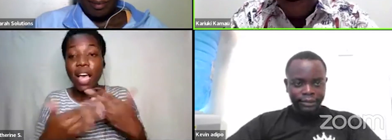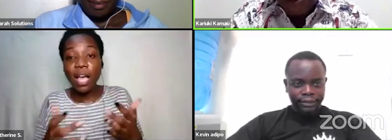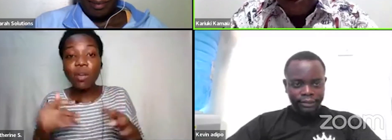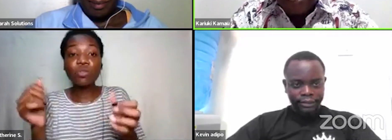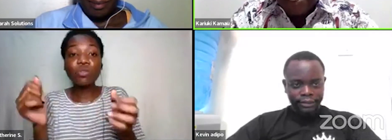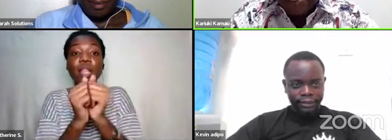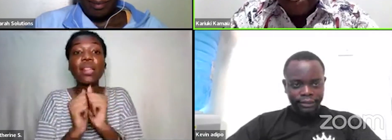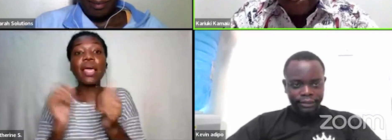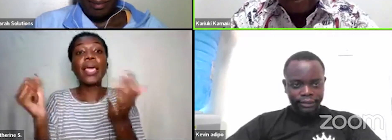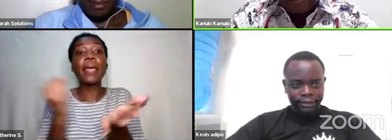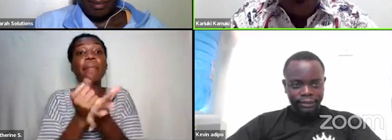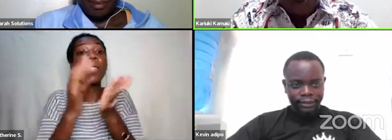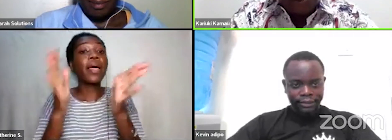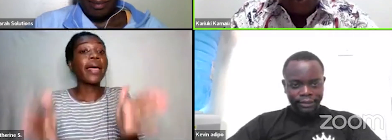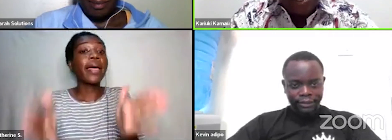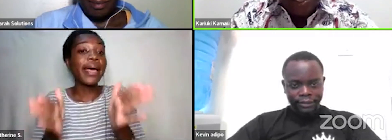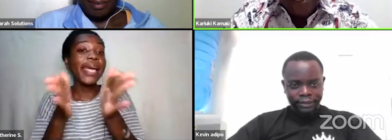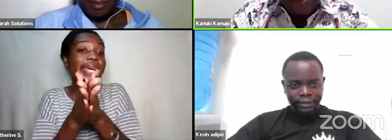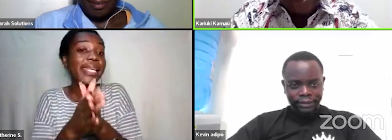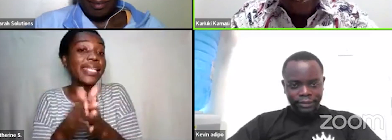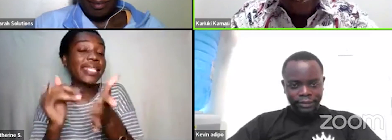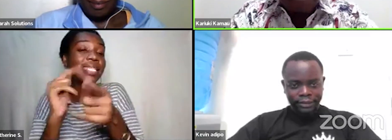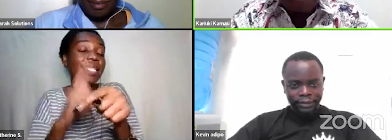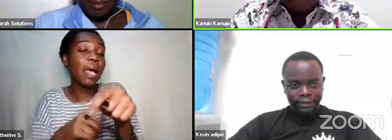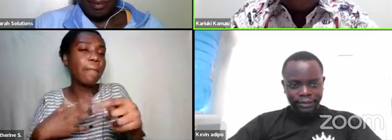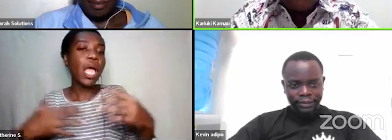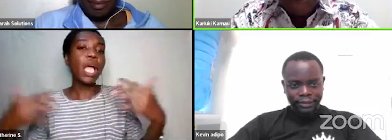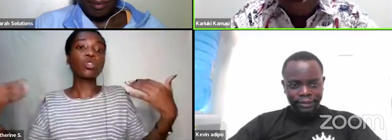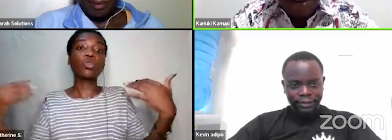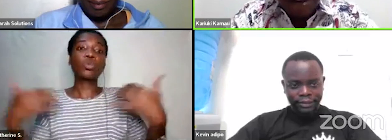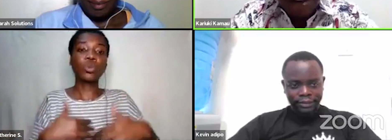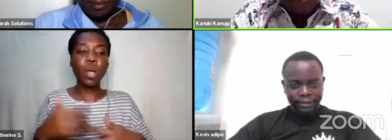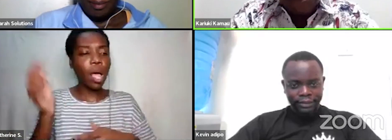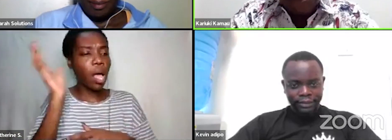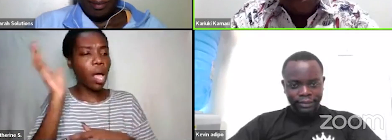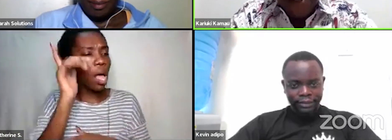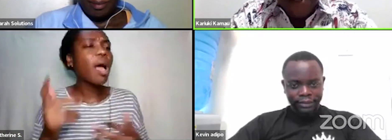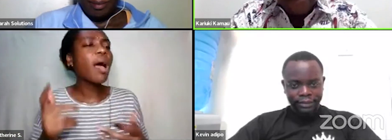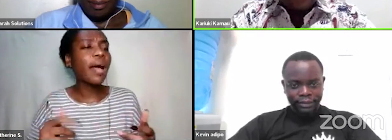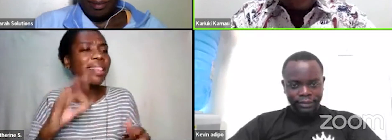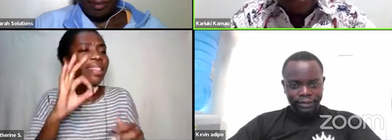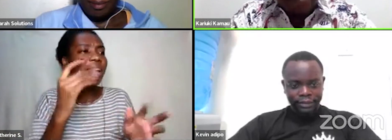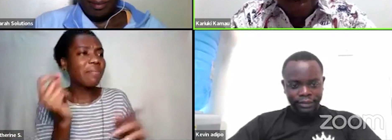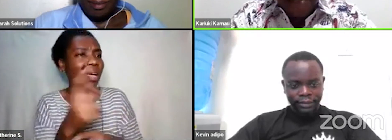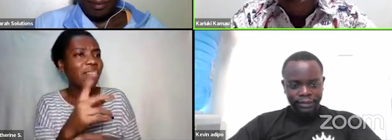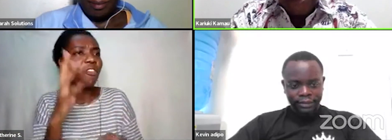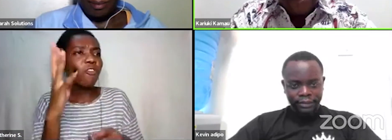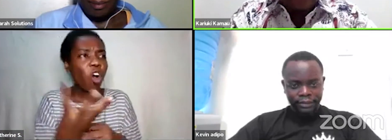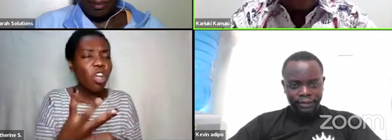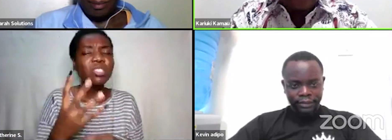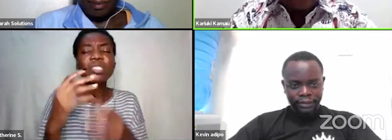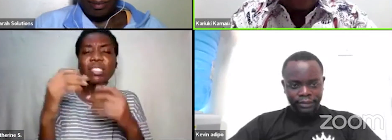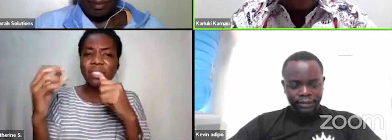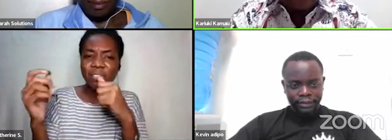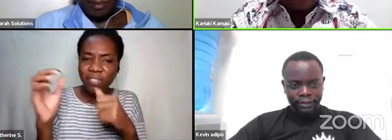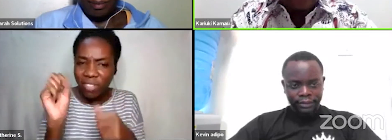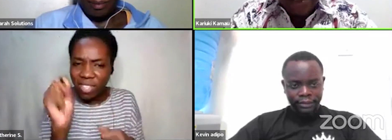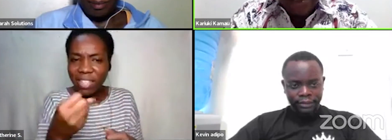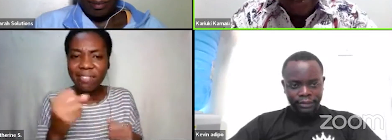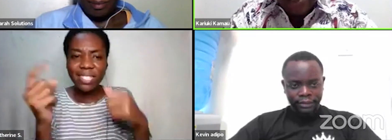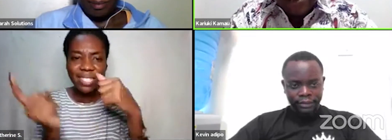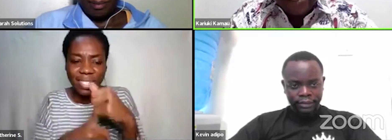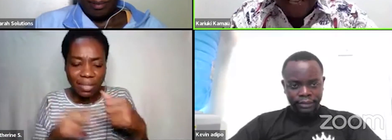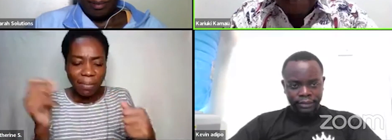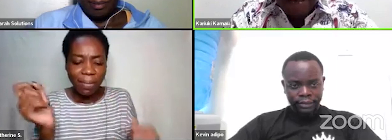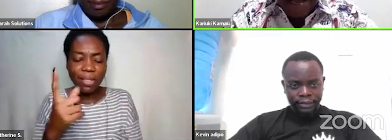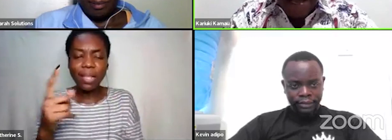employer. I was shocked to realize it is the 3rd month, 4th month, 5th month, 6th month, and no tourist